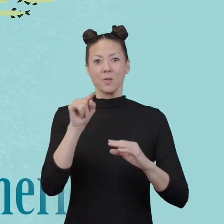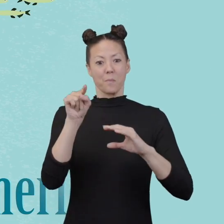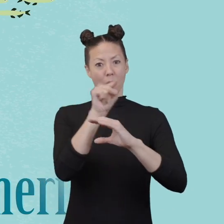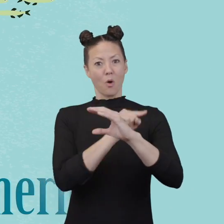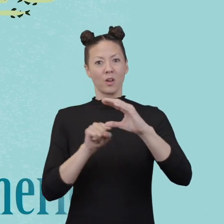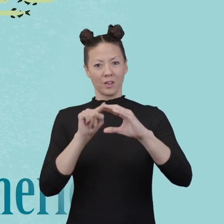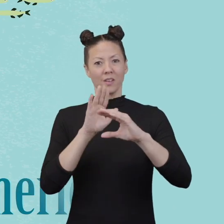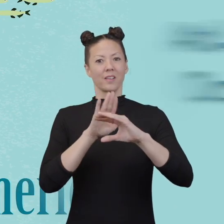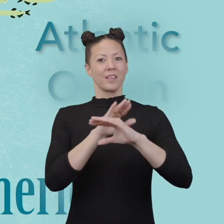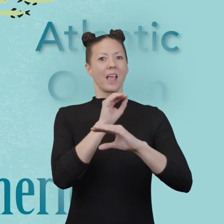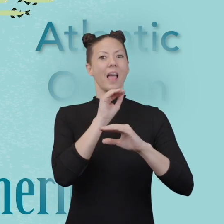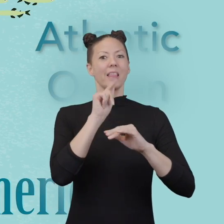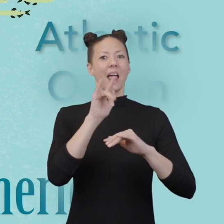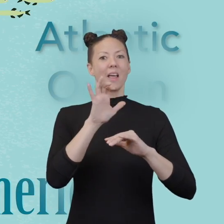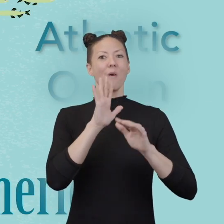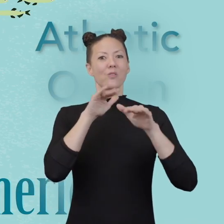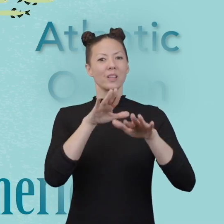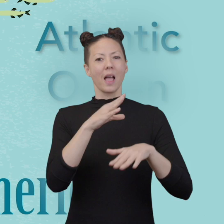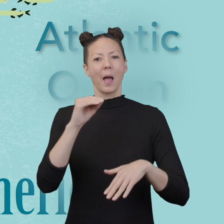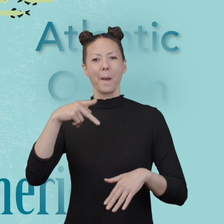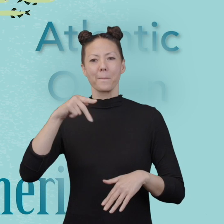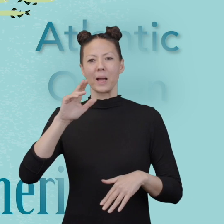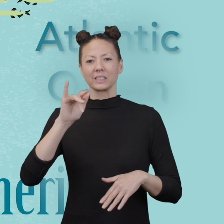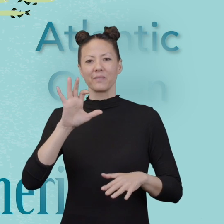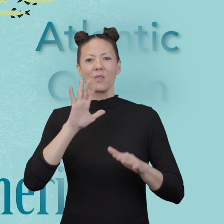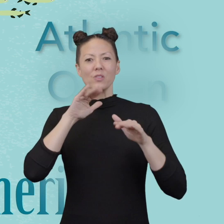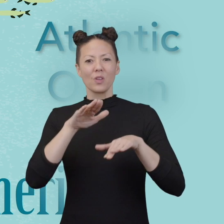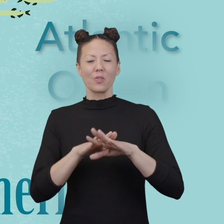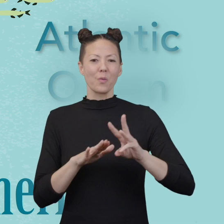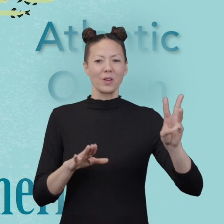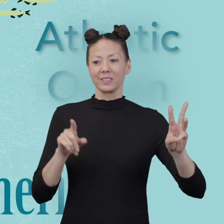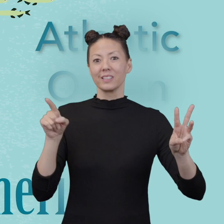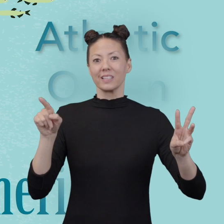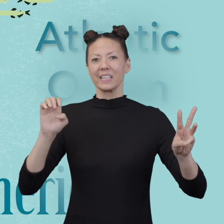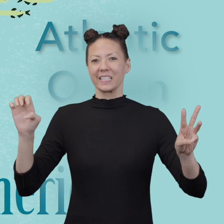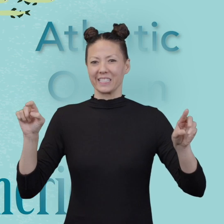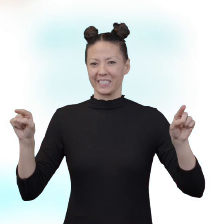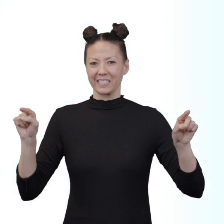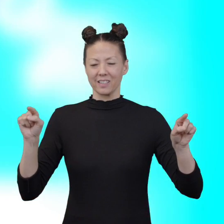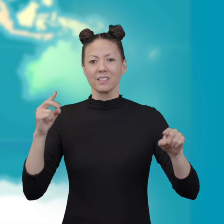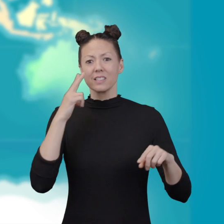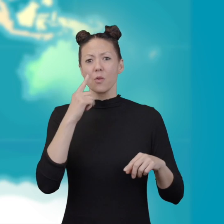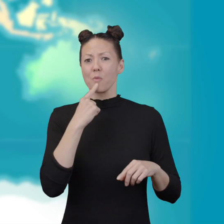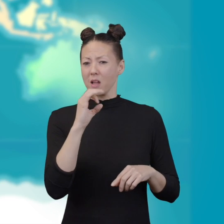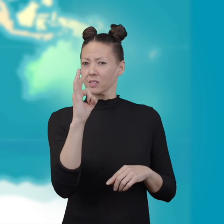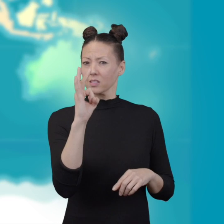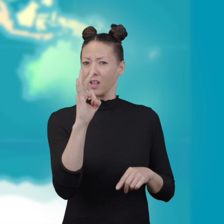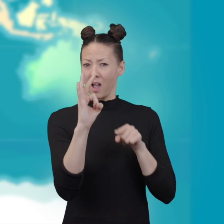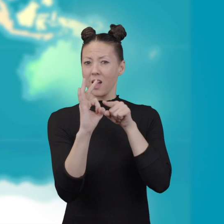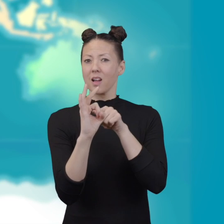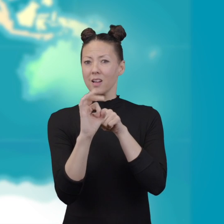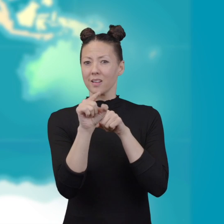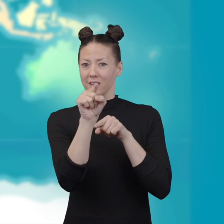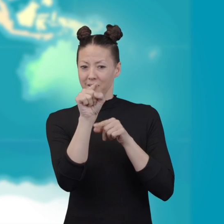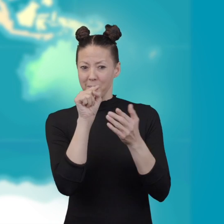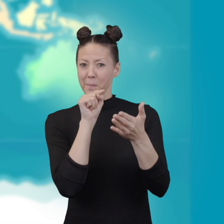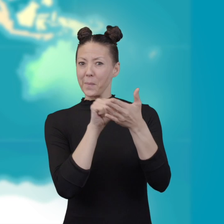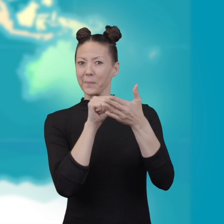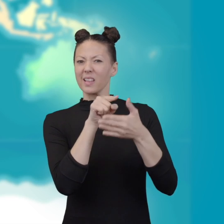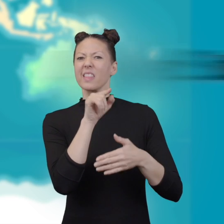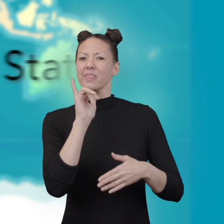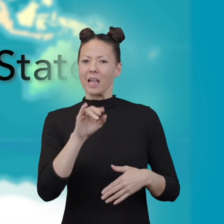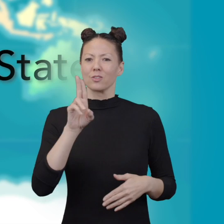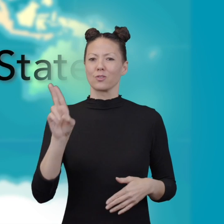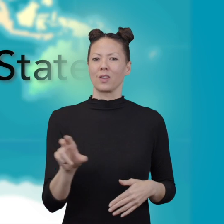America is bordered by the Atlantic Ocean on the east and the Pacific Ocean on the west. See that red dot? That